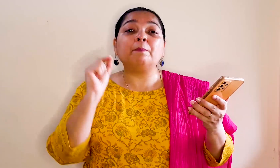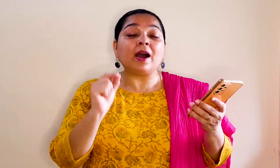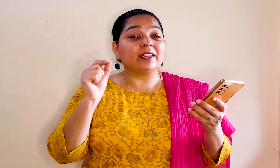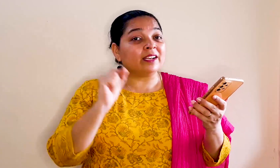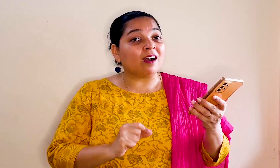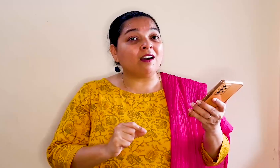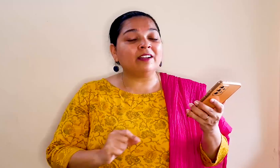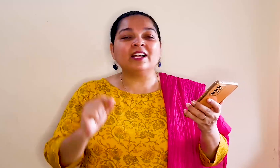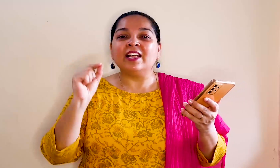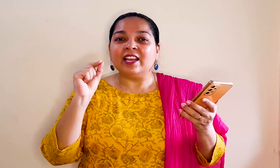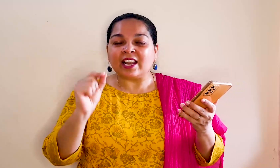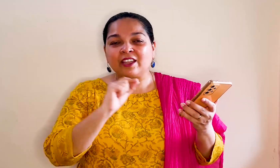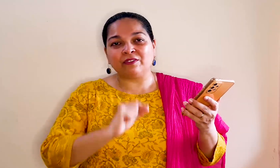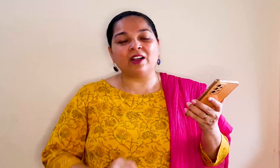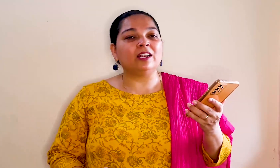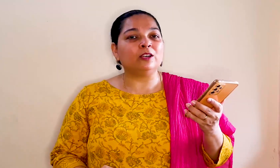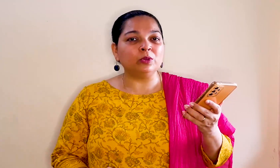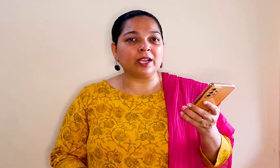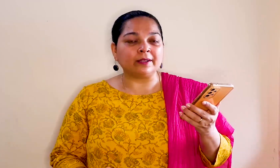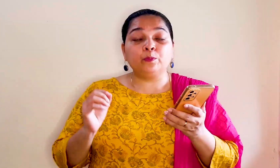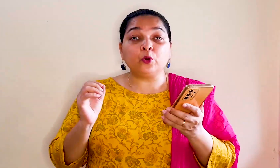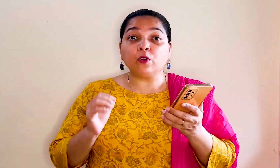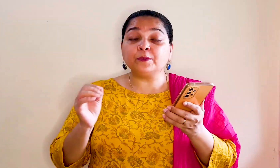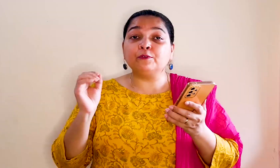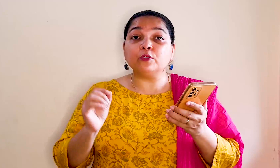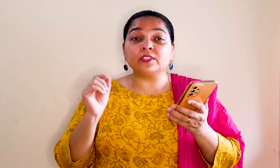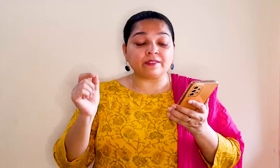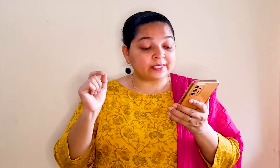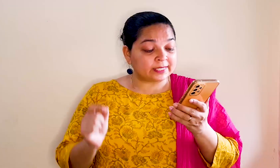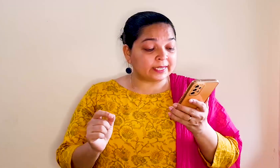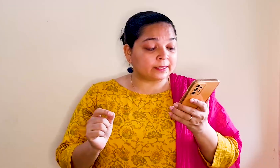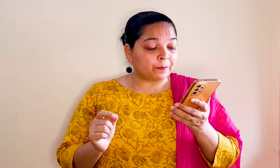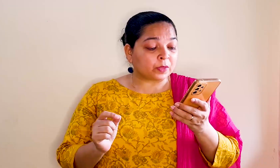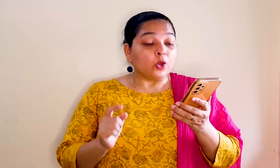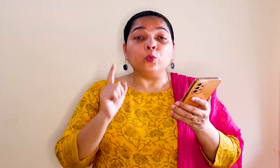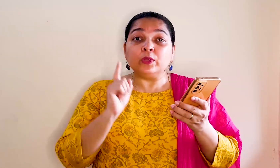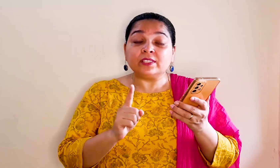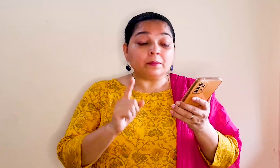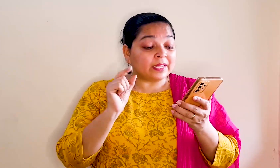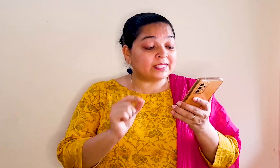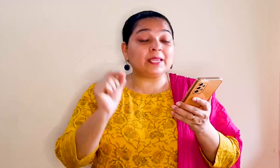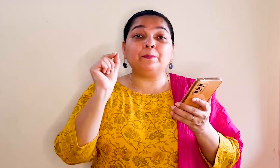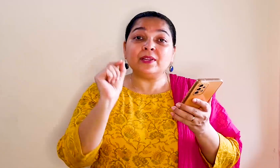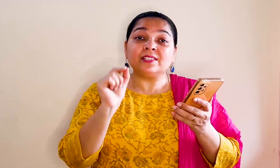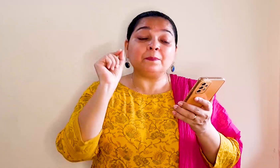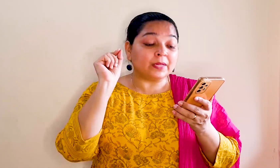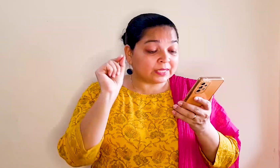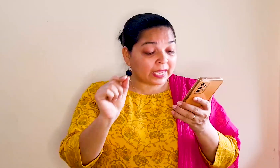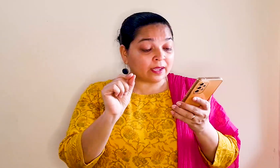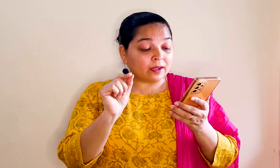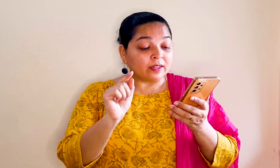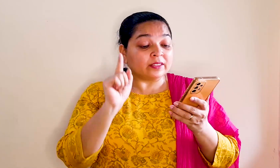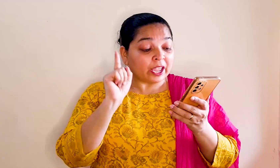vital part in our life. Hallelujah. Proverbs 4:7 says, wisdom is the